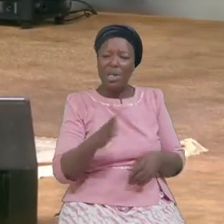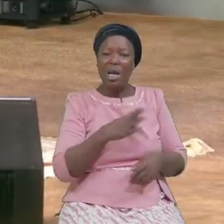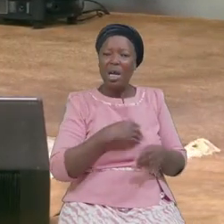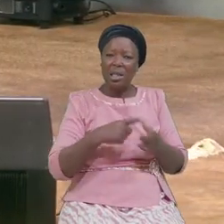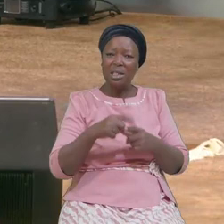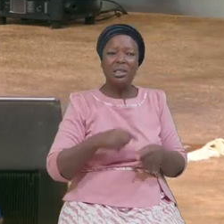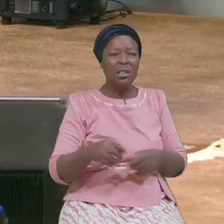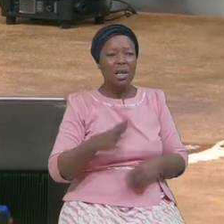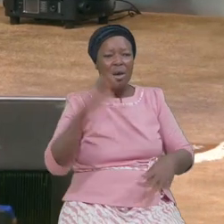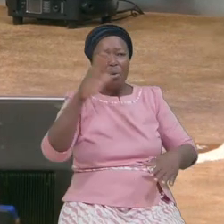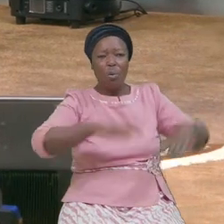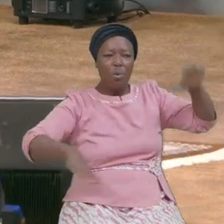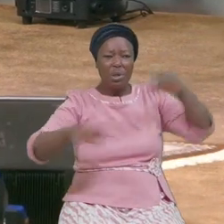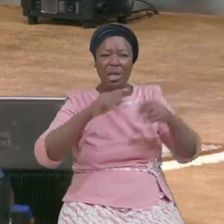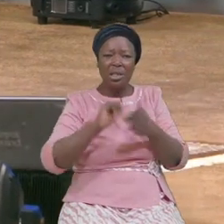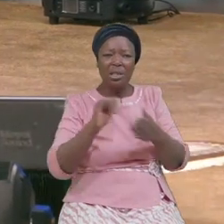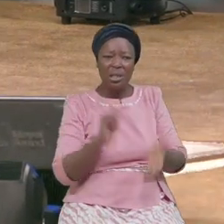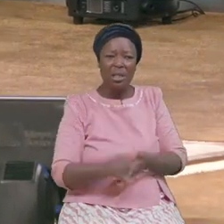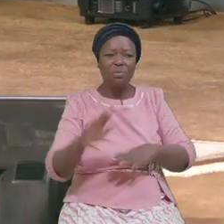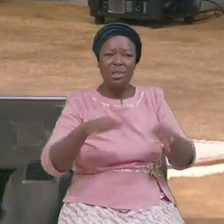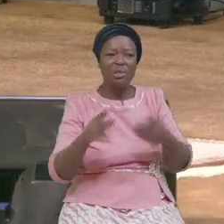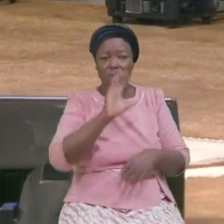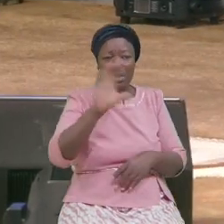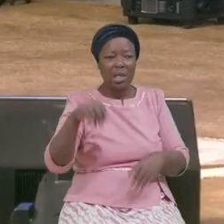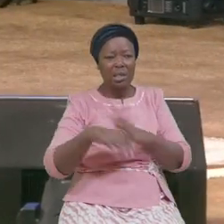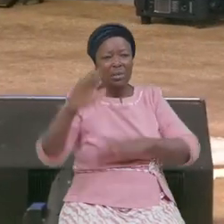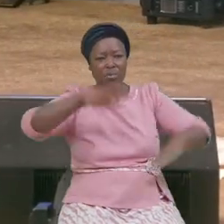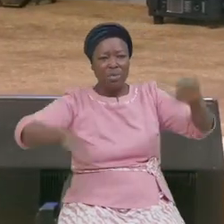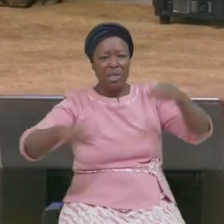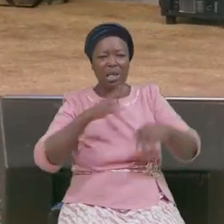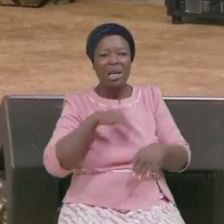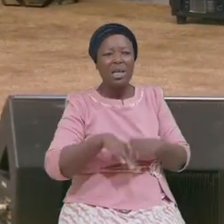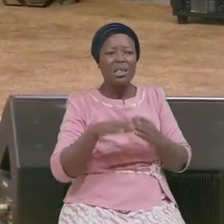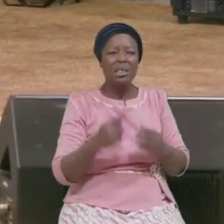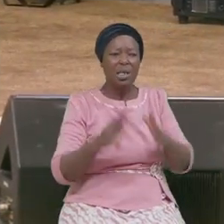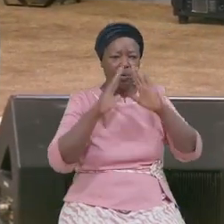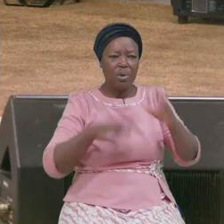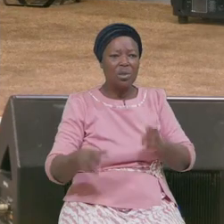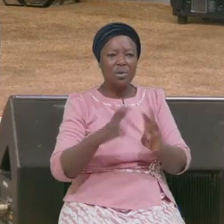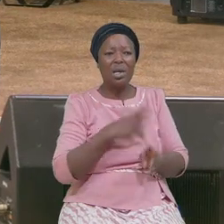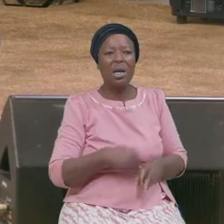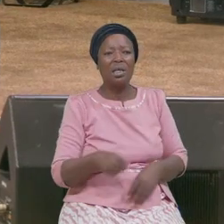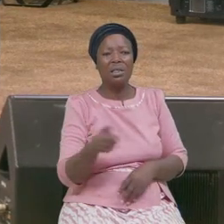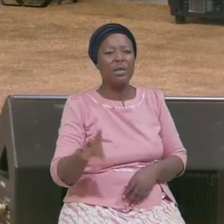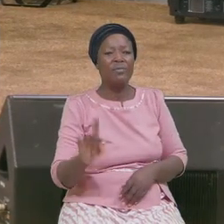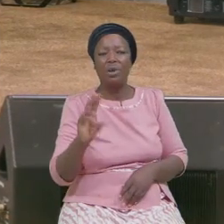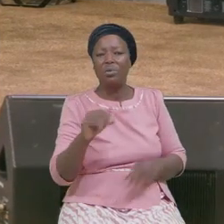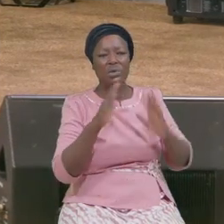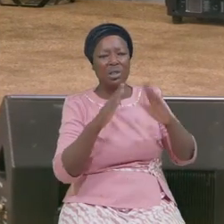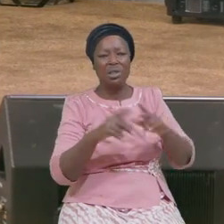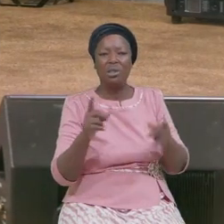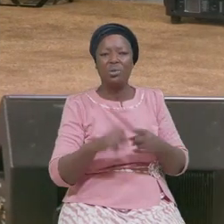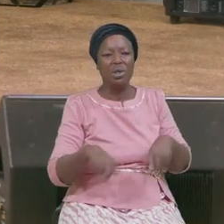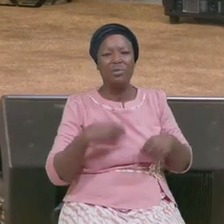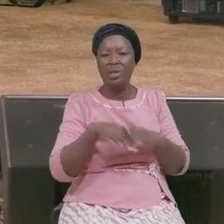wandered in the wilderness in a solitary way and they found no city to dwell in. I pray the Lord will turn